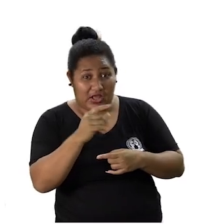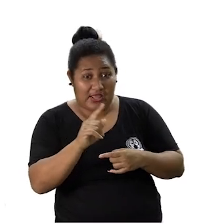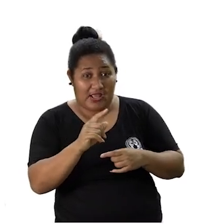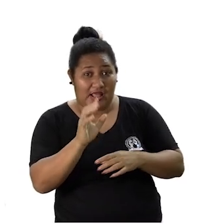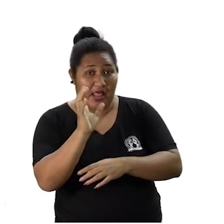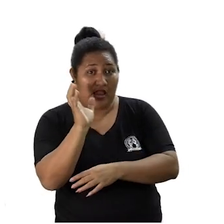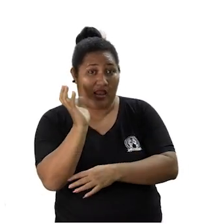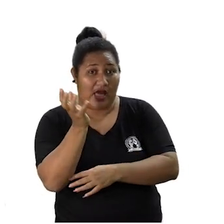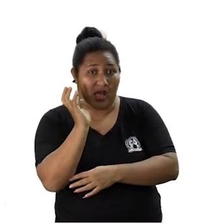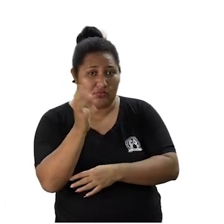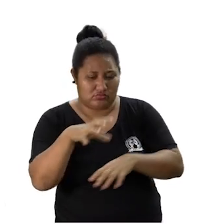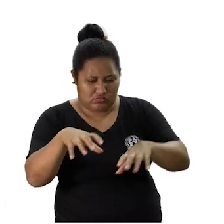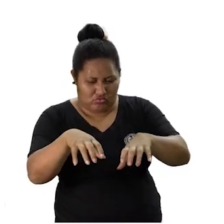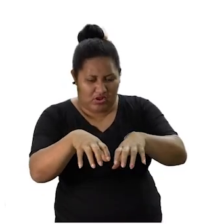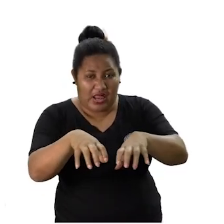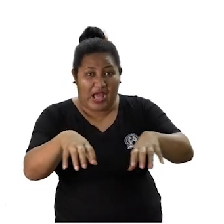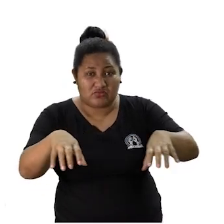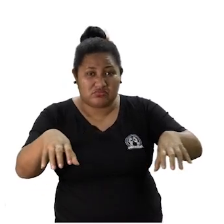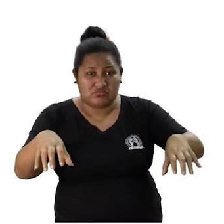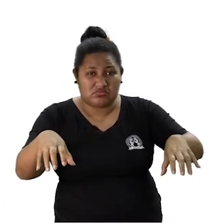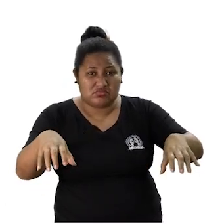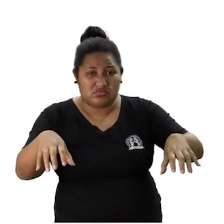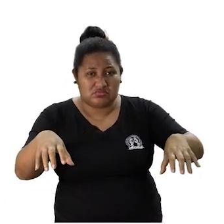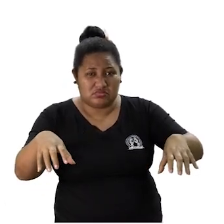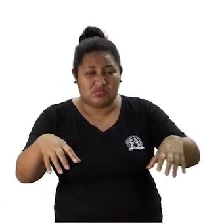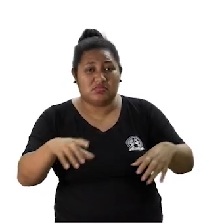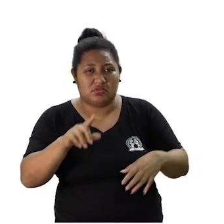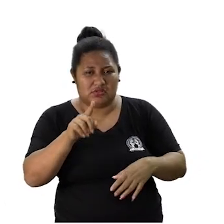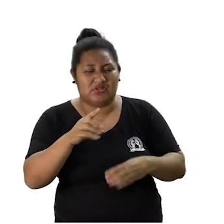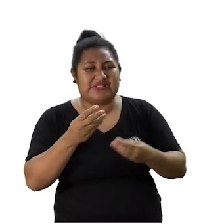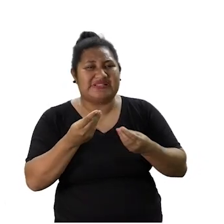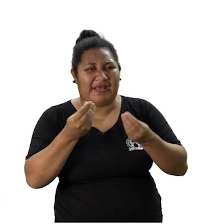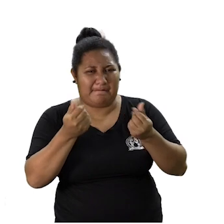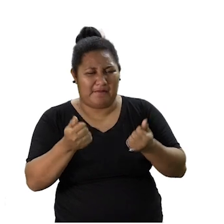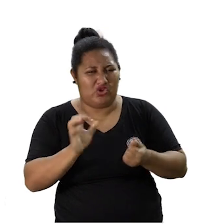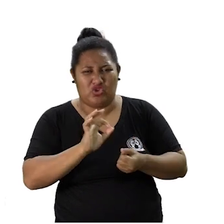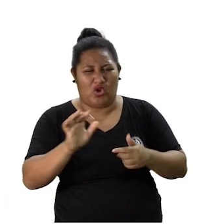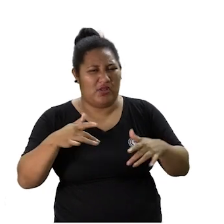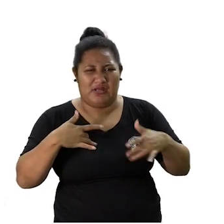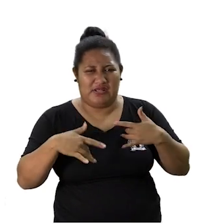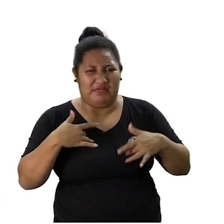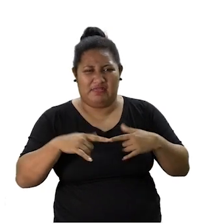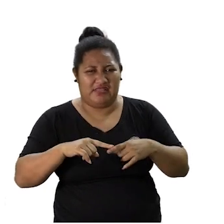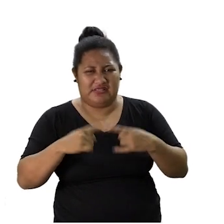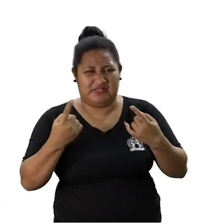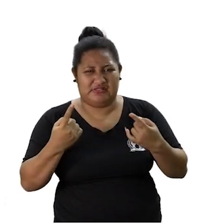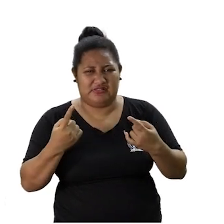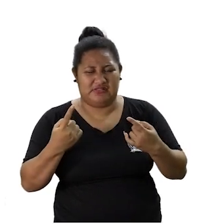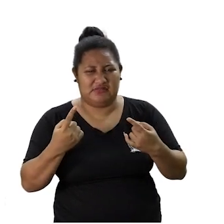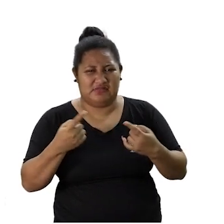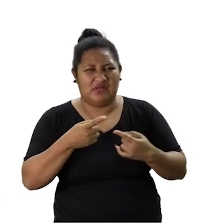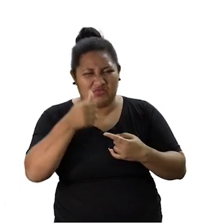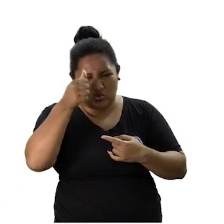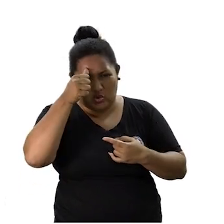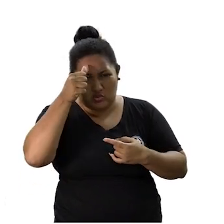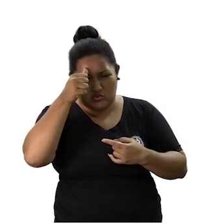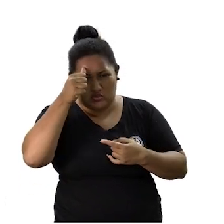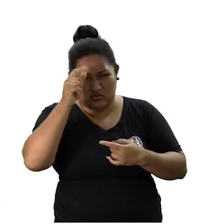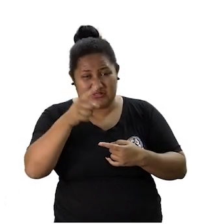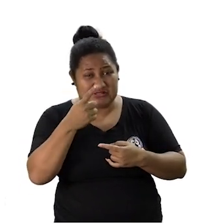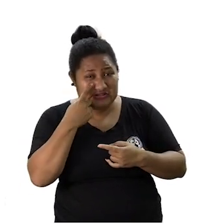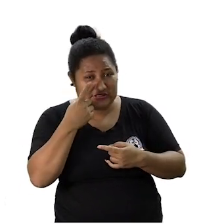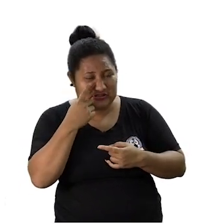that's a log. Yeah, those are some of the non-living things that we can, see